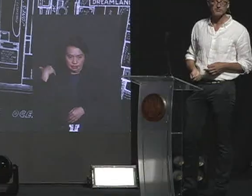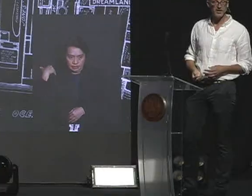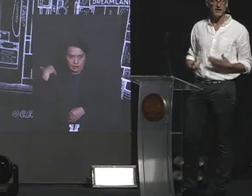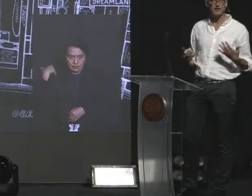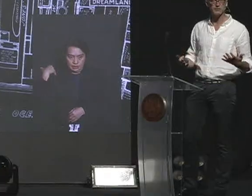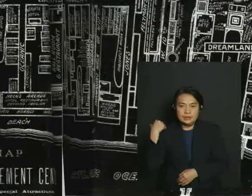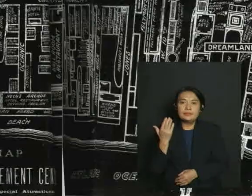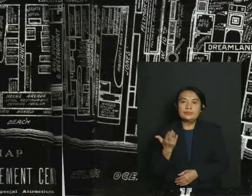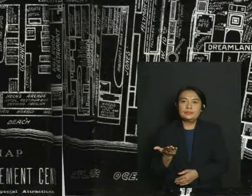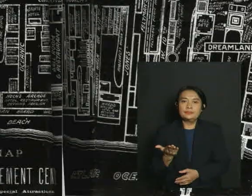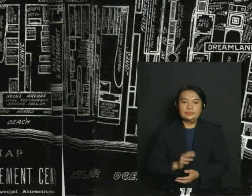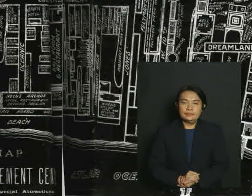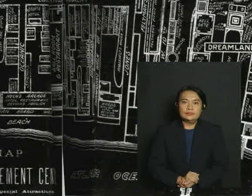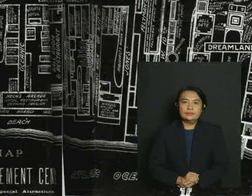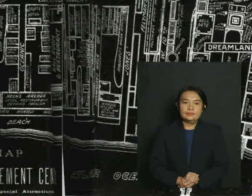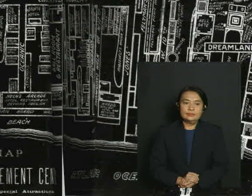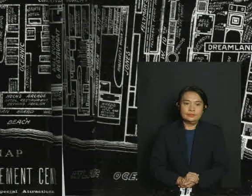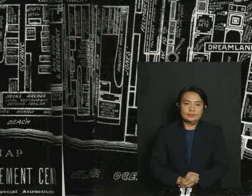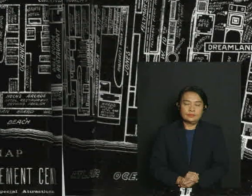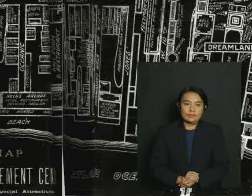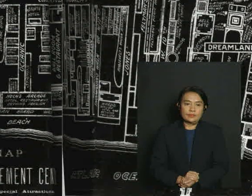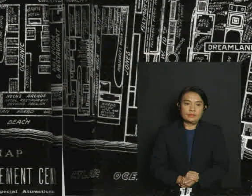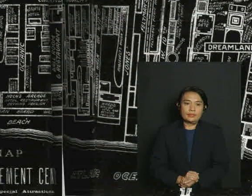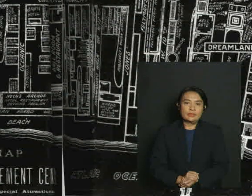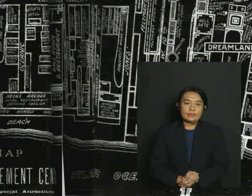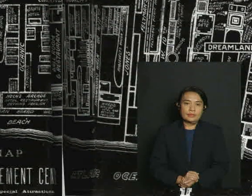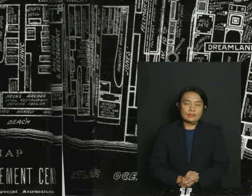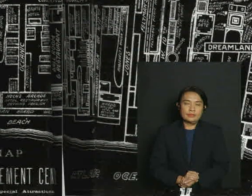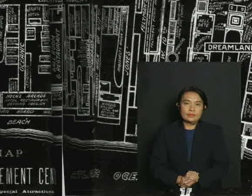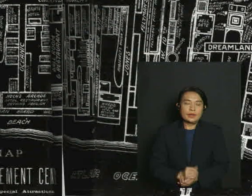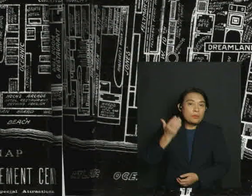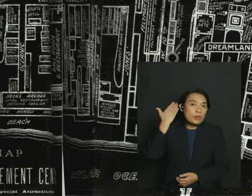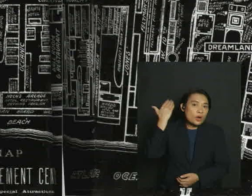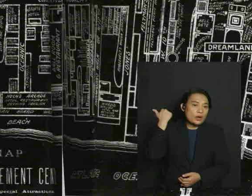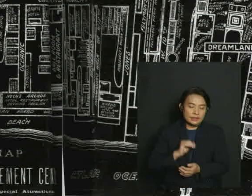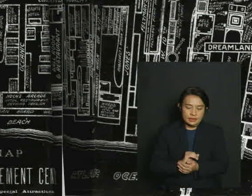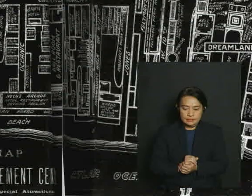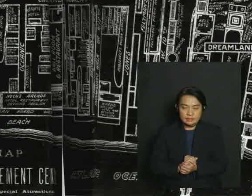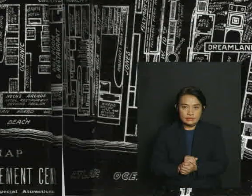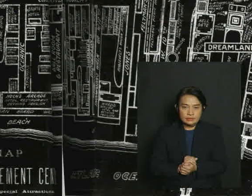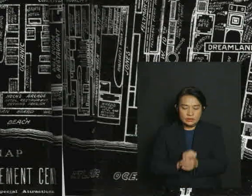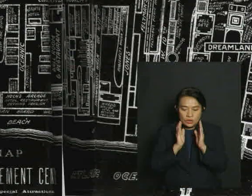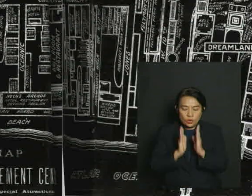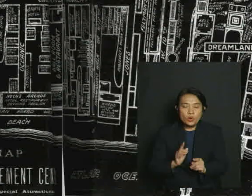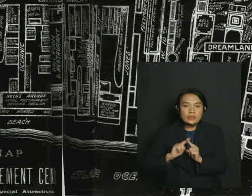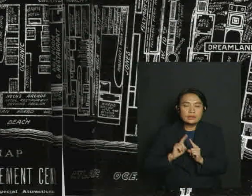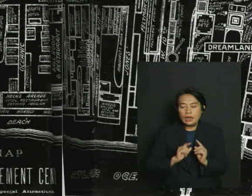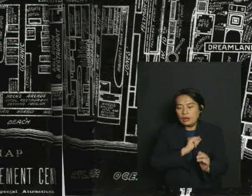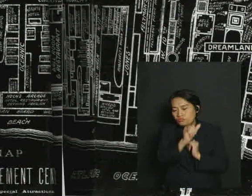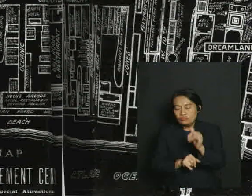started flying, it was really the place people in New York, in Manhattan at the time, would go for entertainment, for